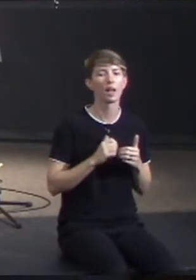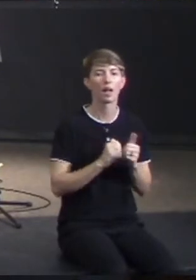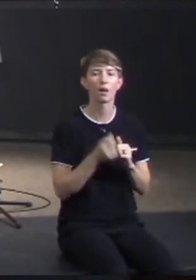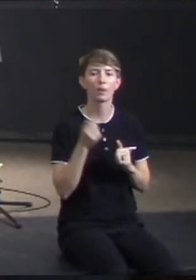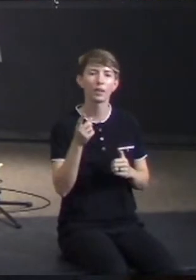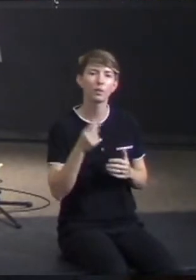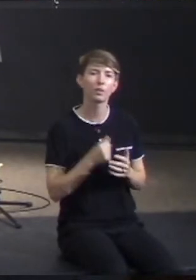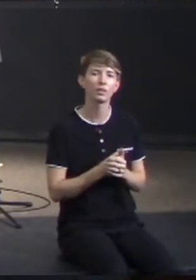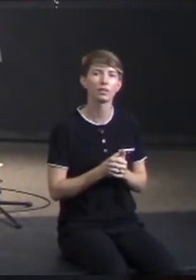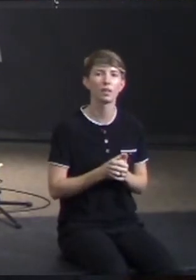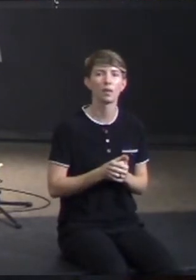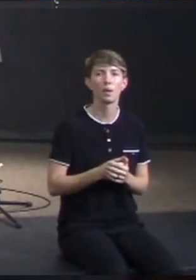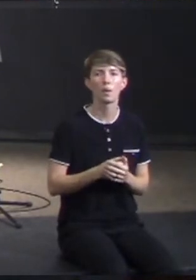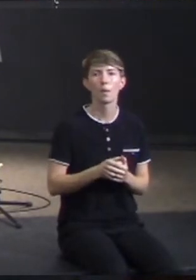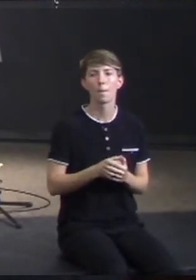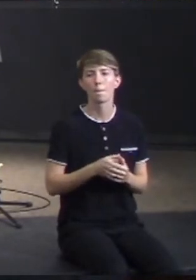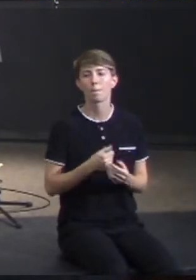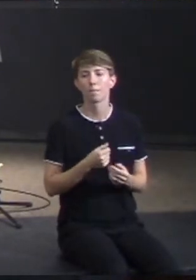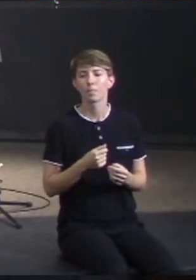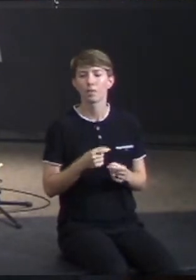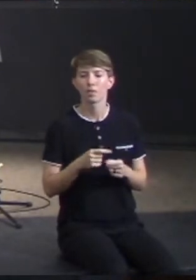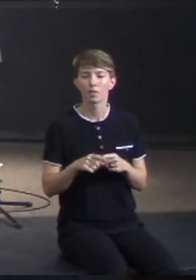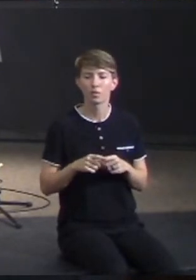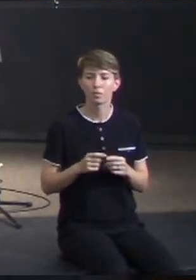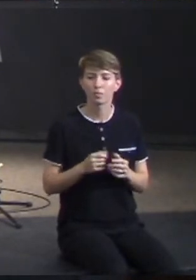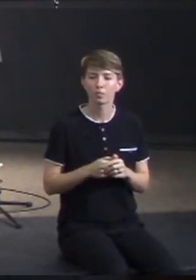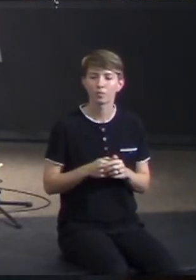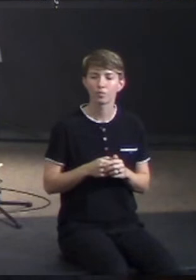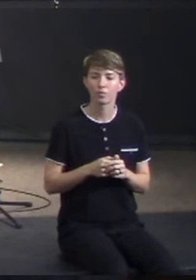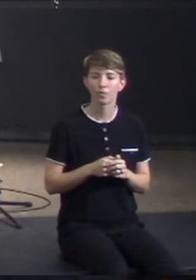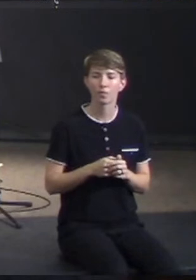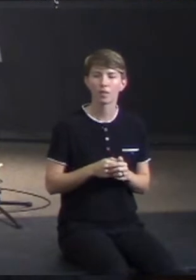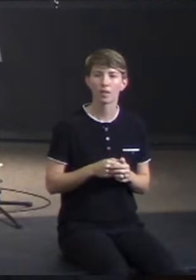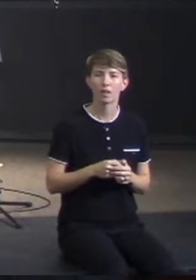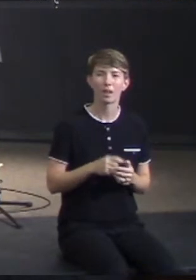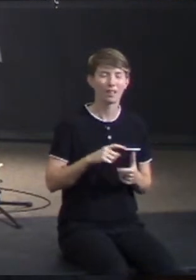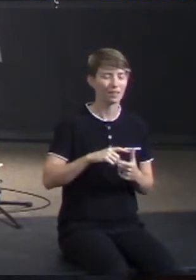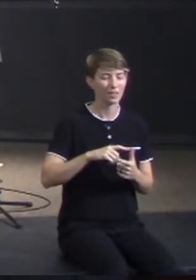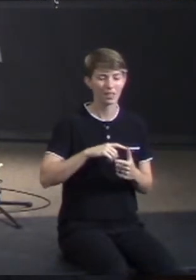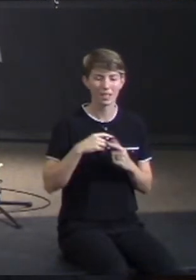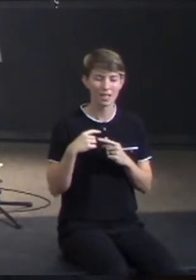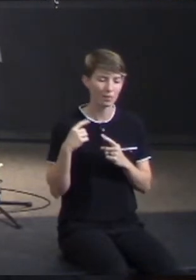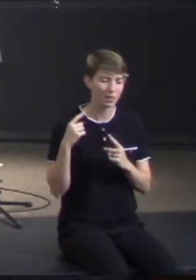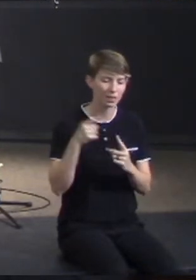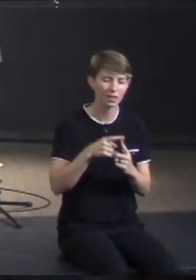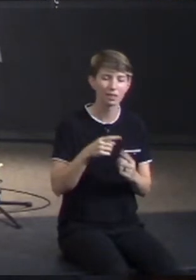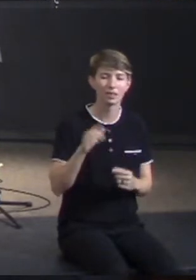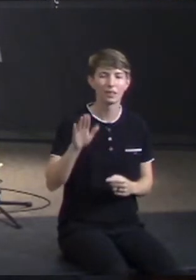about, shamed. And even up, you know, until his death when he was on the cross,